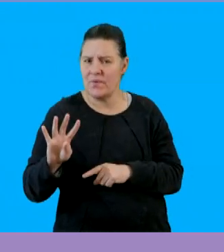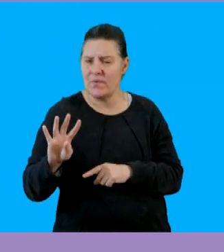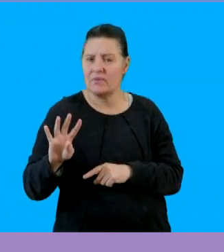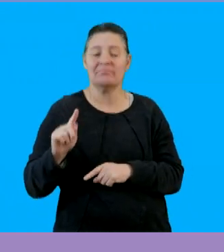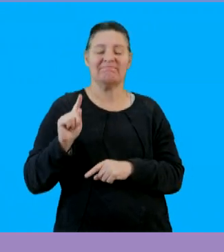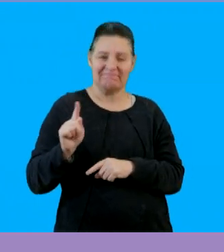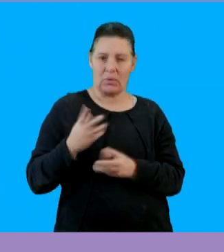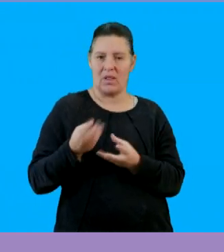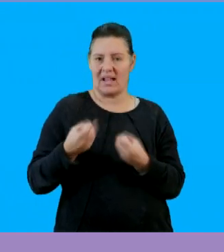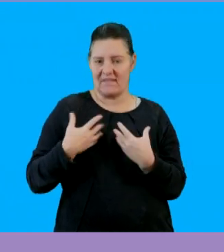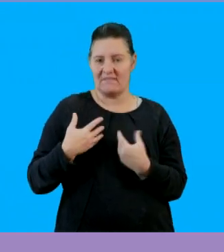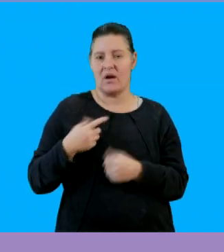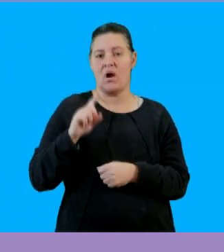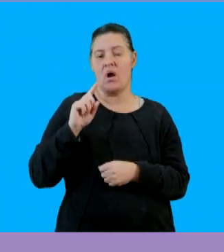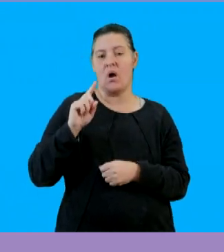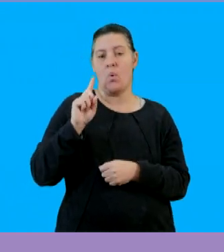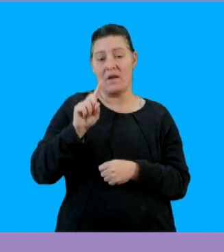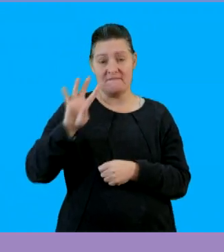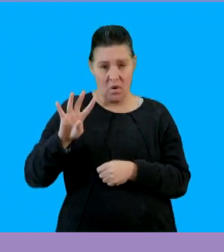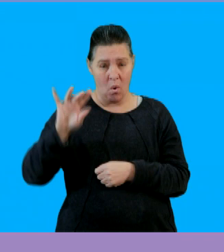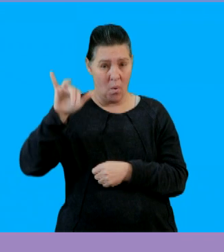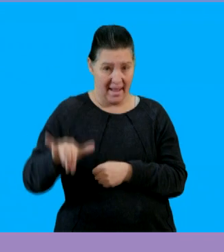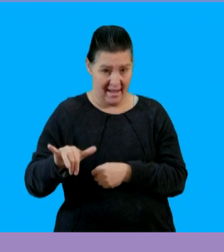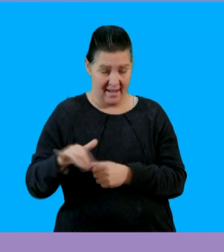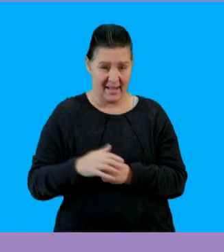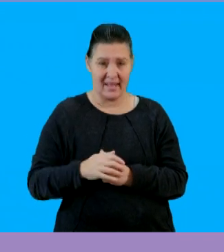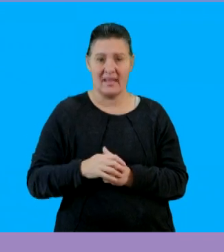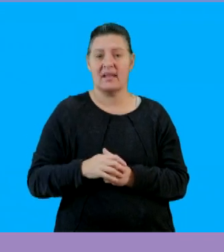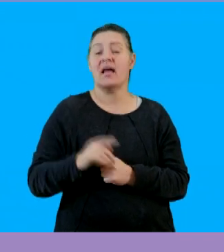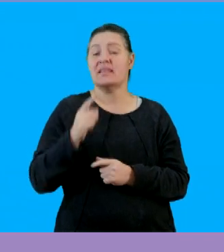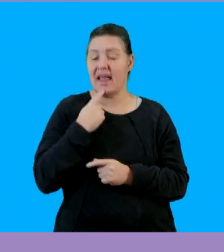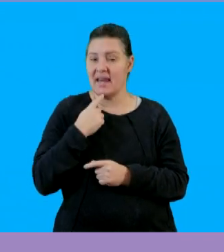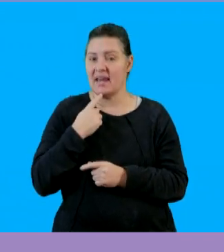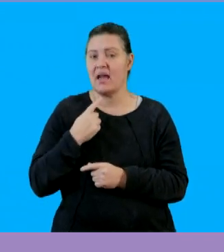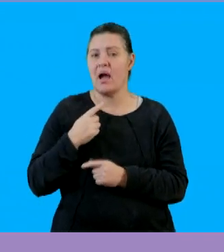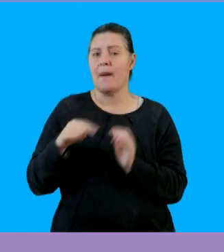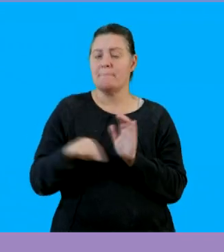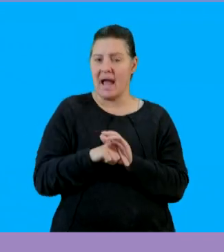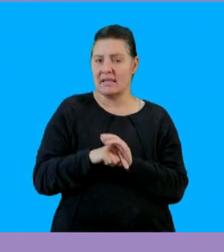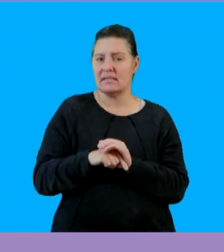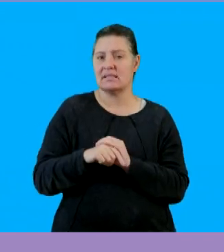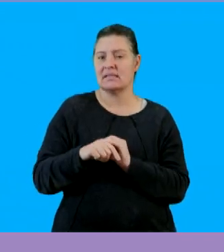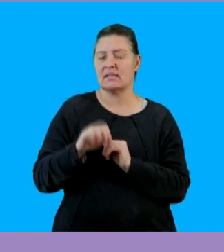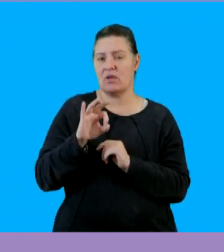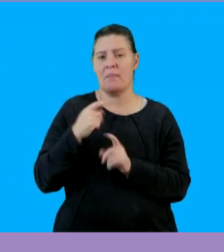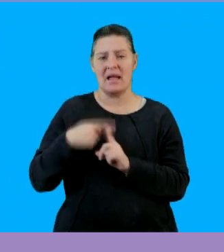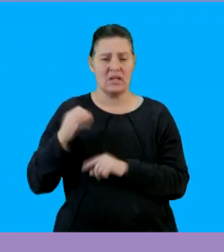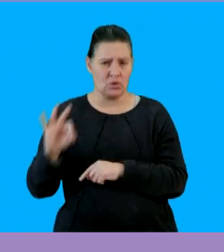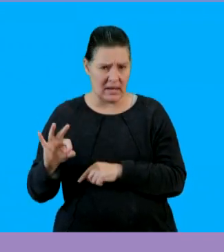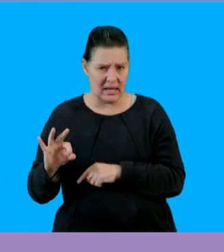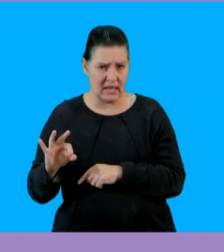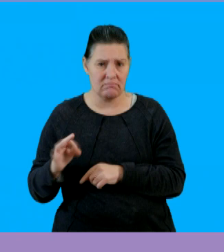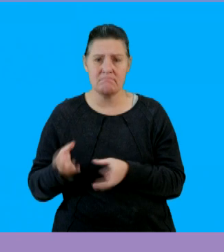plus 4? That is going to give us 14y. And then what is a minus 3 plus